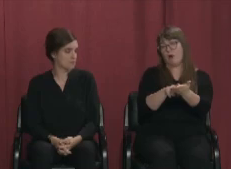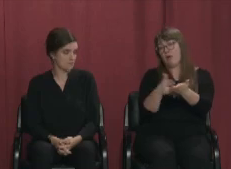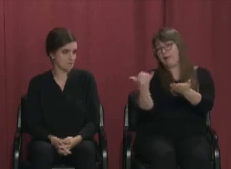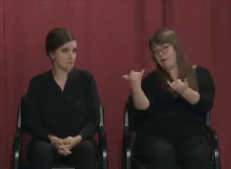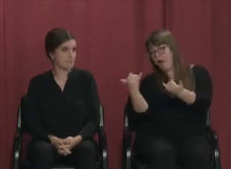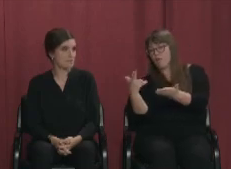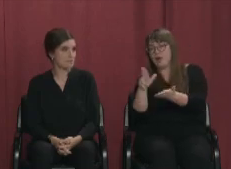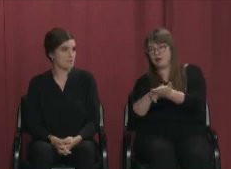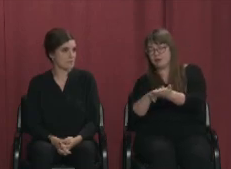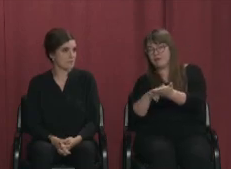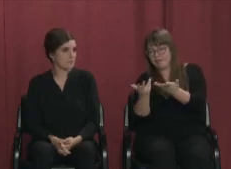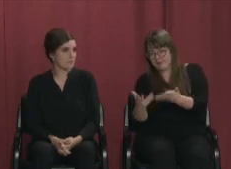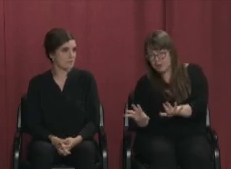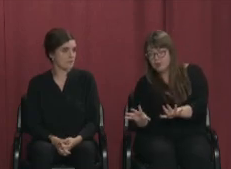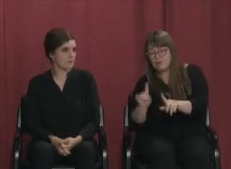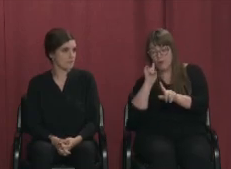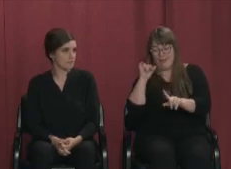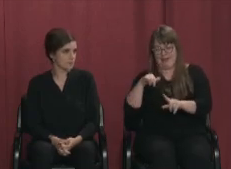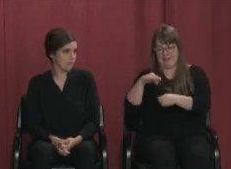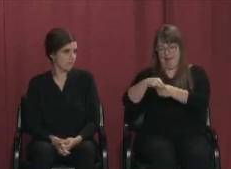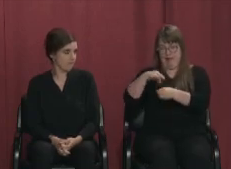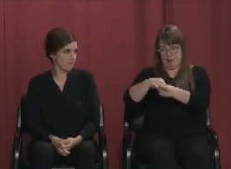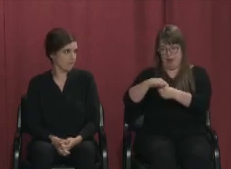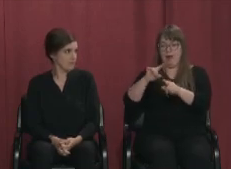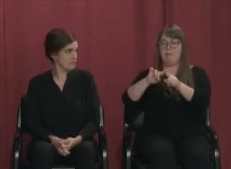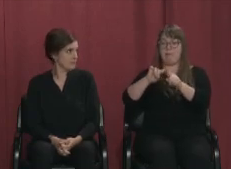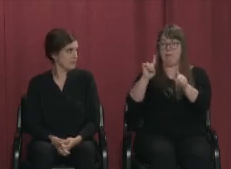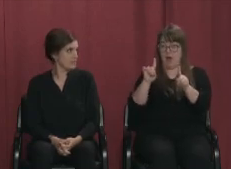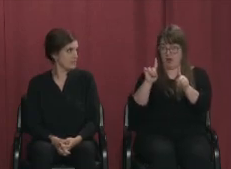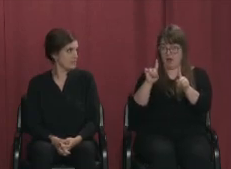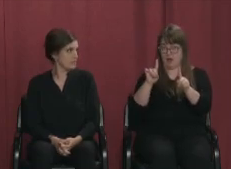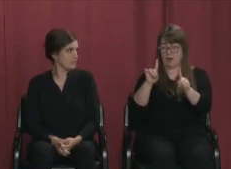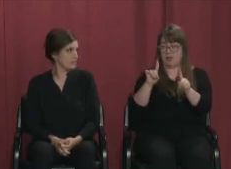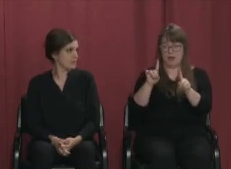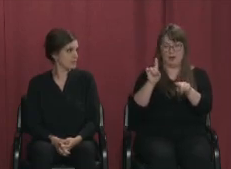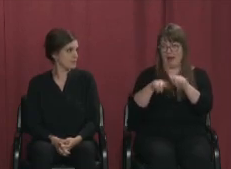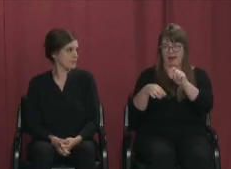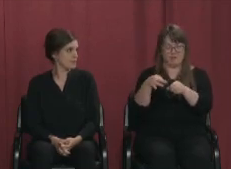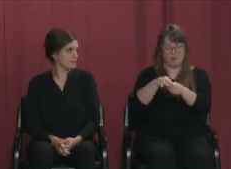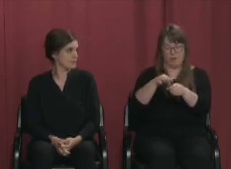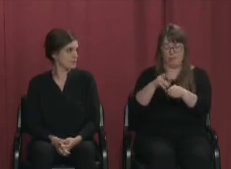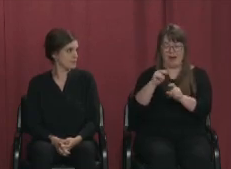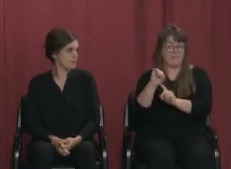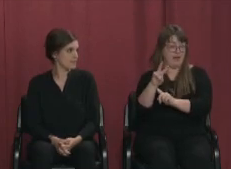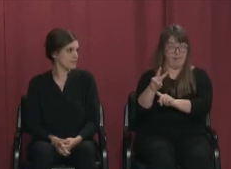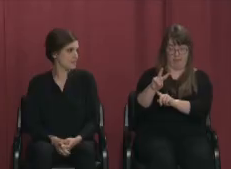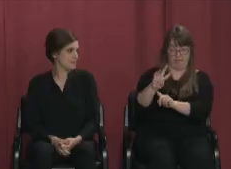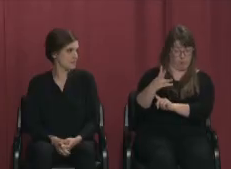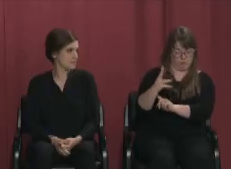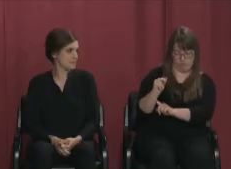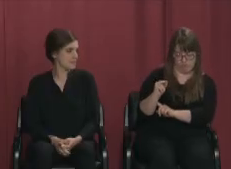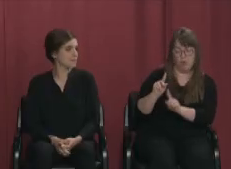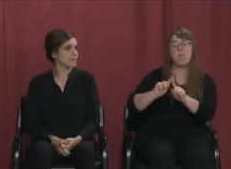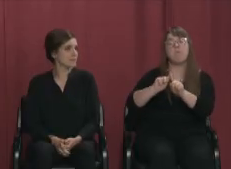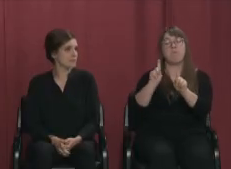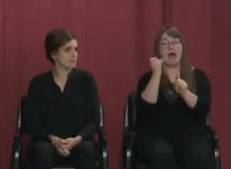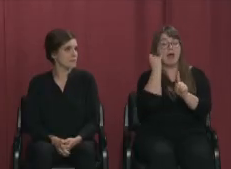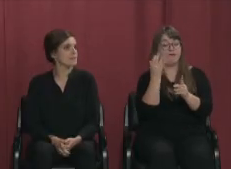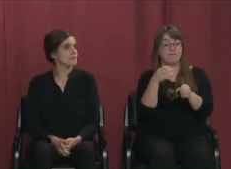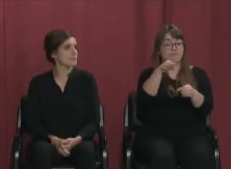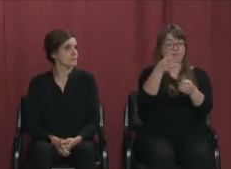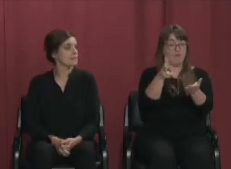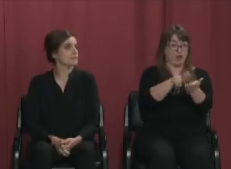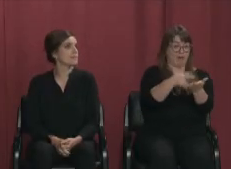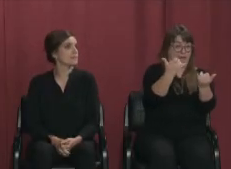registering now means that you are not eligible to vote necessarily in the November 4th election, but you'd be eligible to vote next